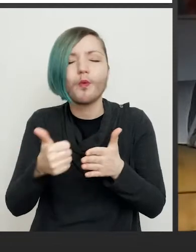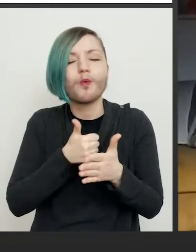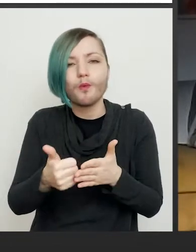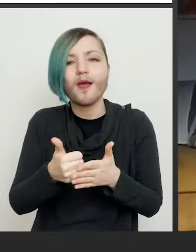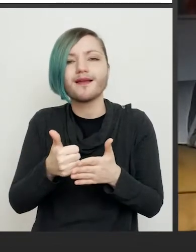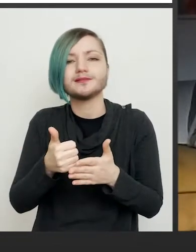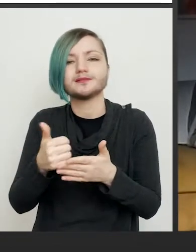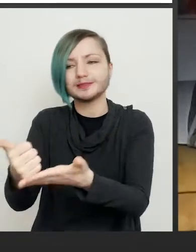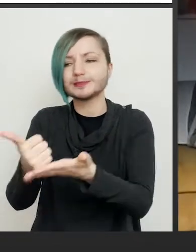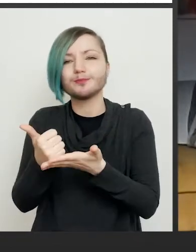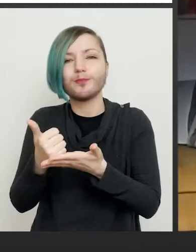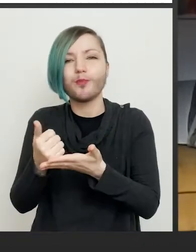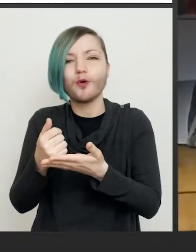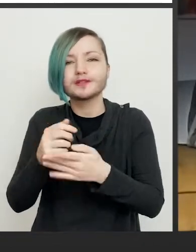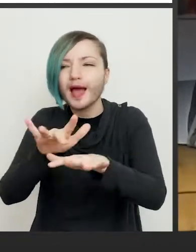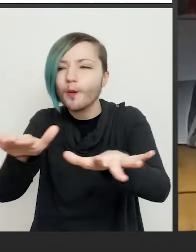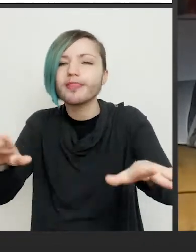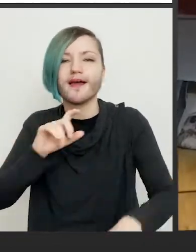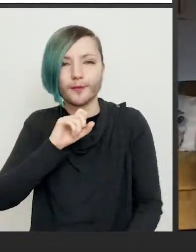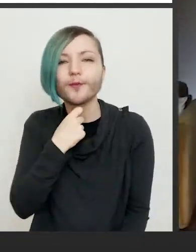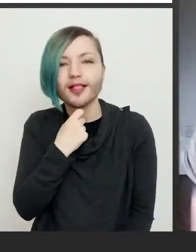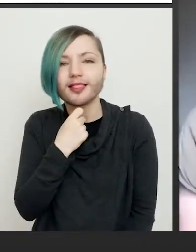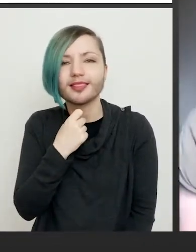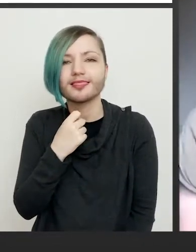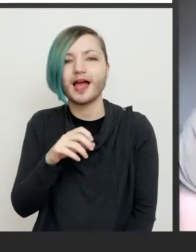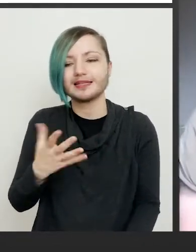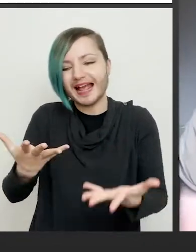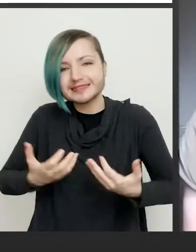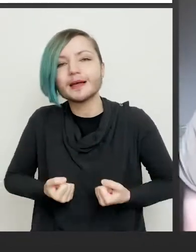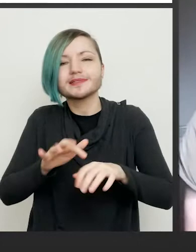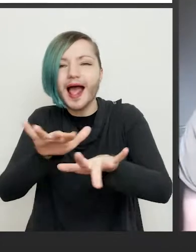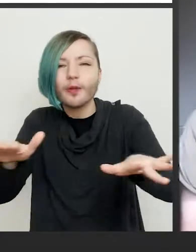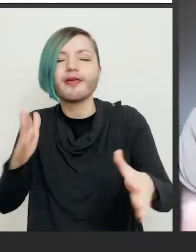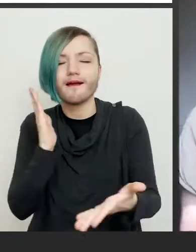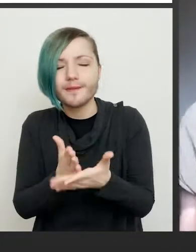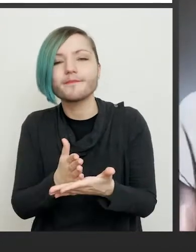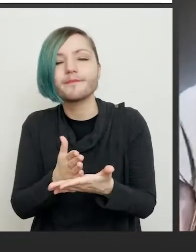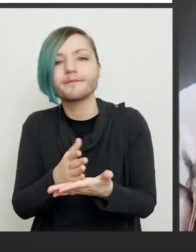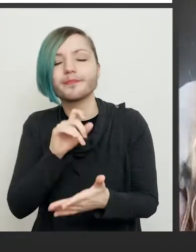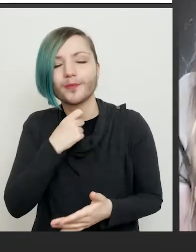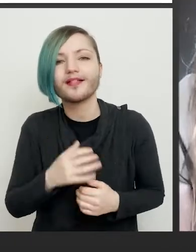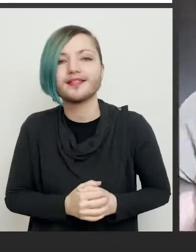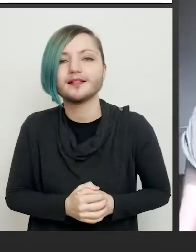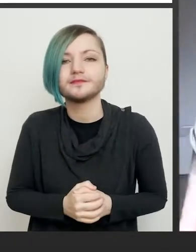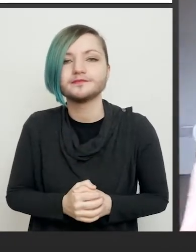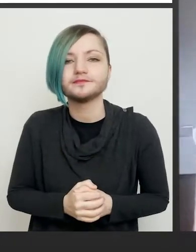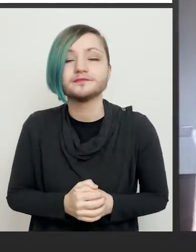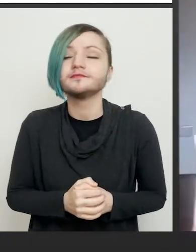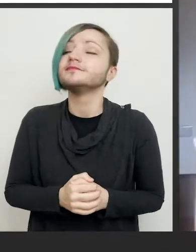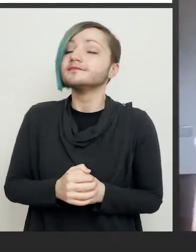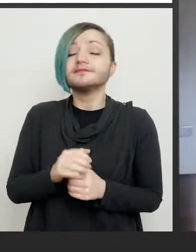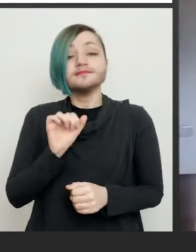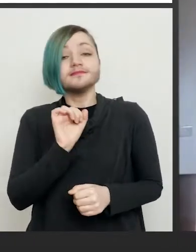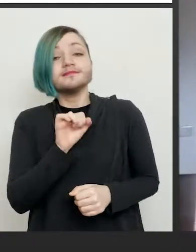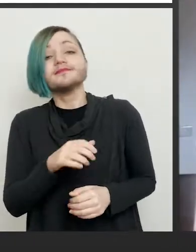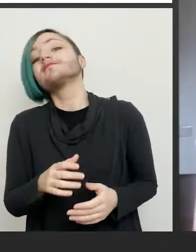support you and will see you as exactly who you are. I completely agree. It's very, very rare that we meet somebody